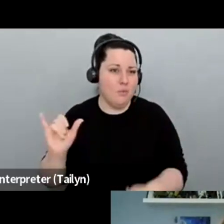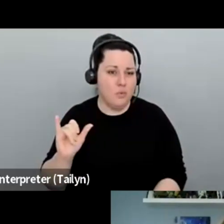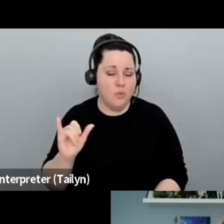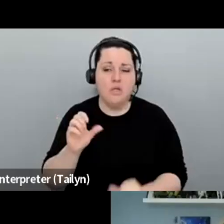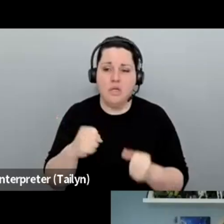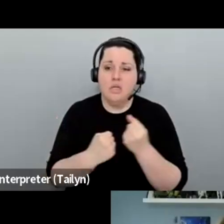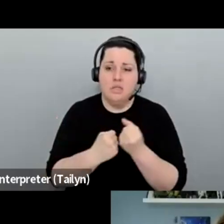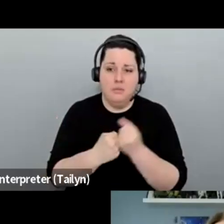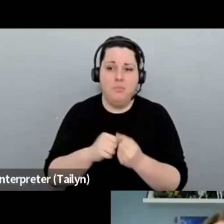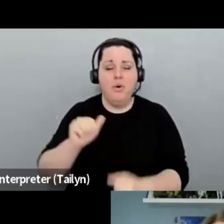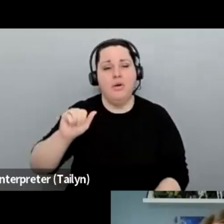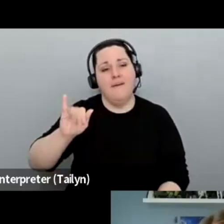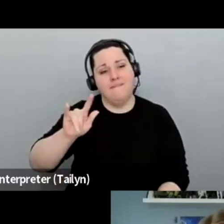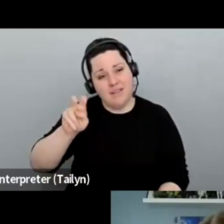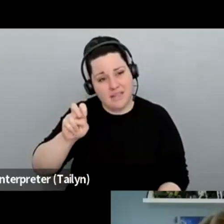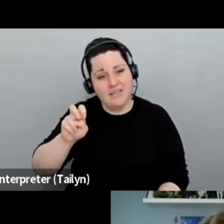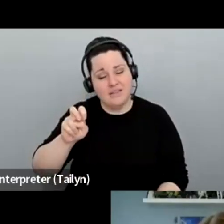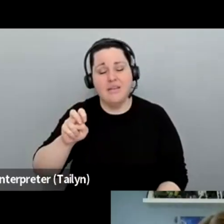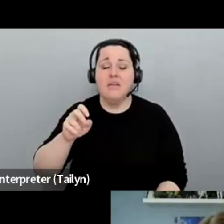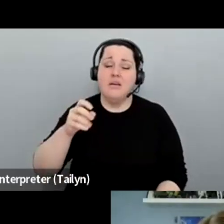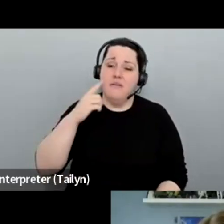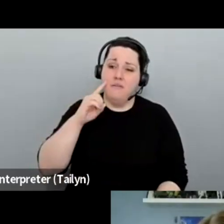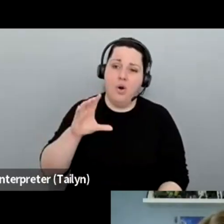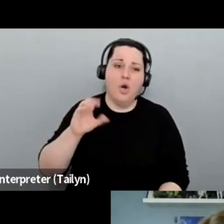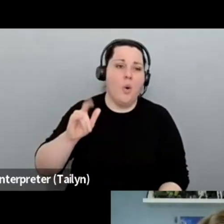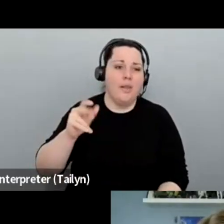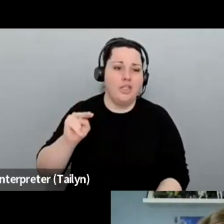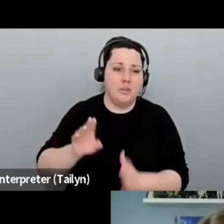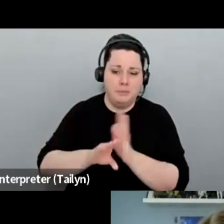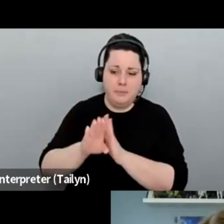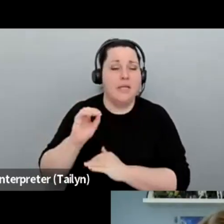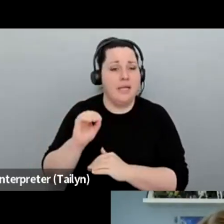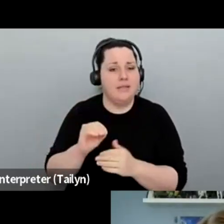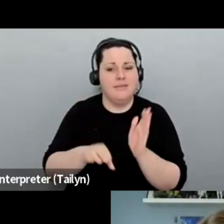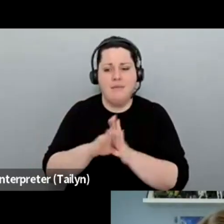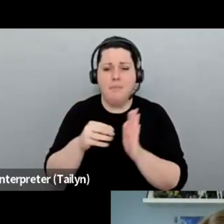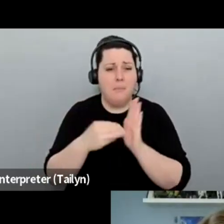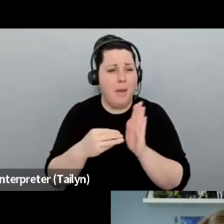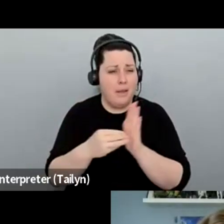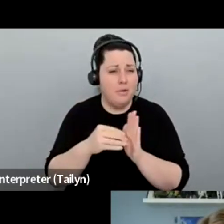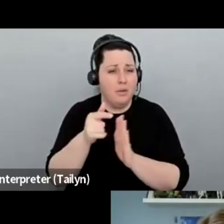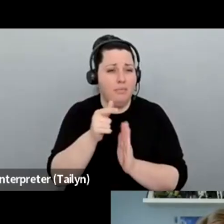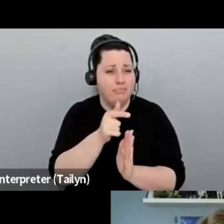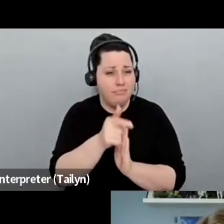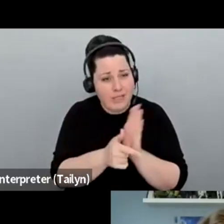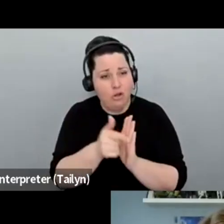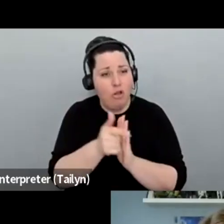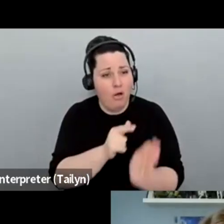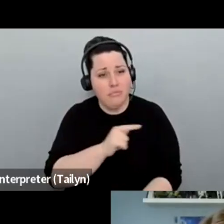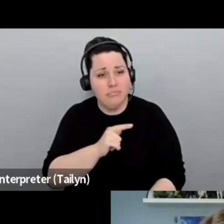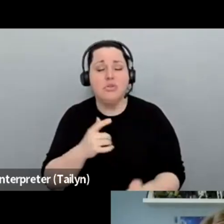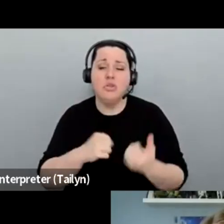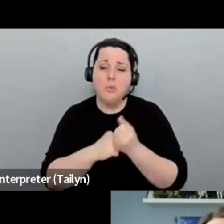our state affiliates with coalition building and developing model legislation to support arts